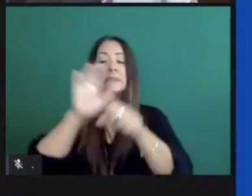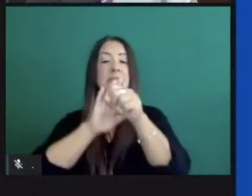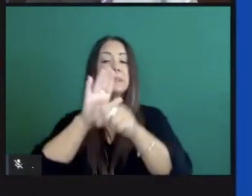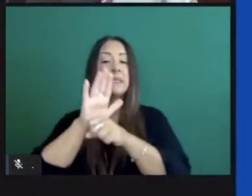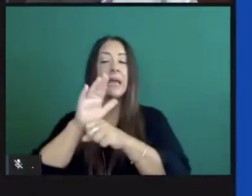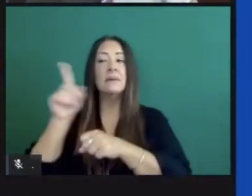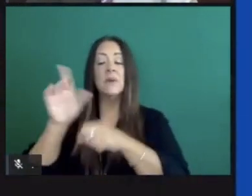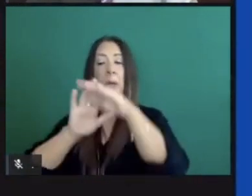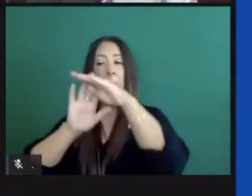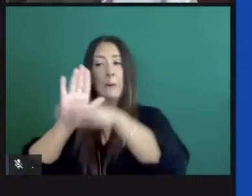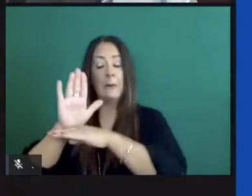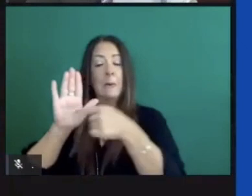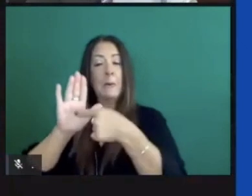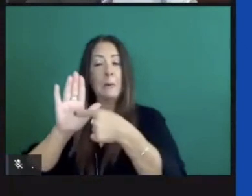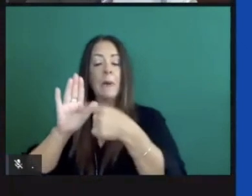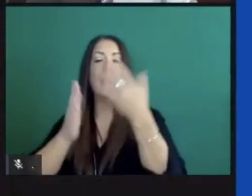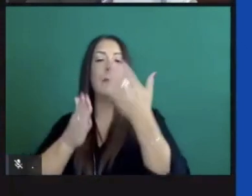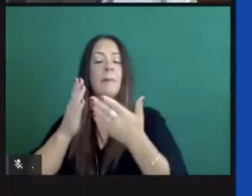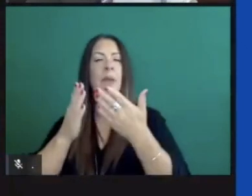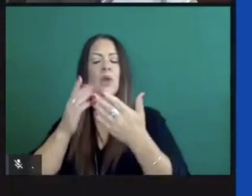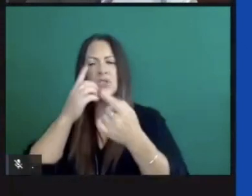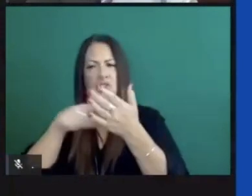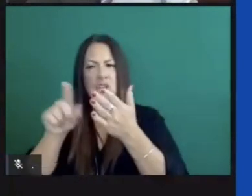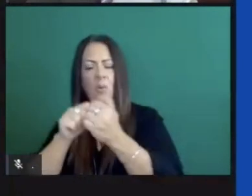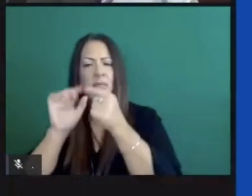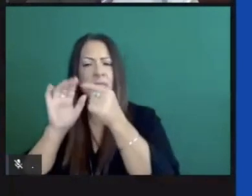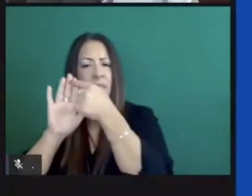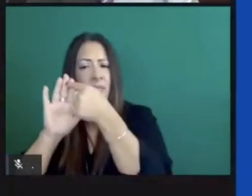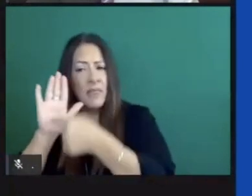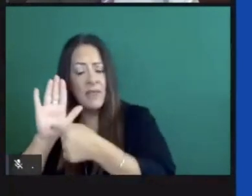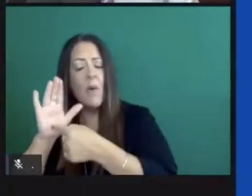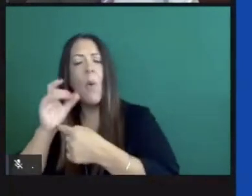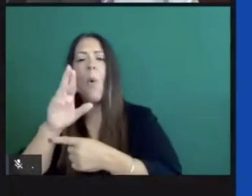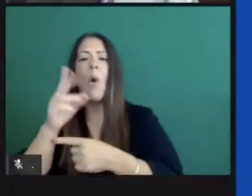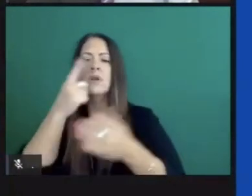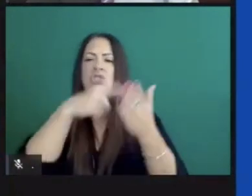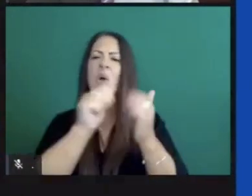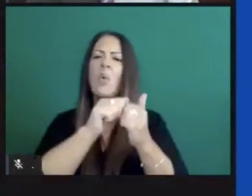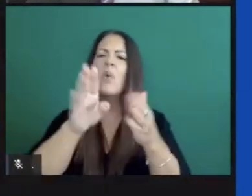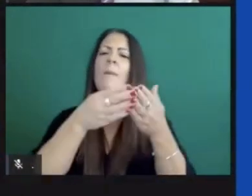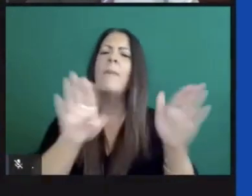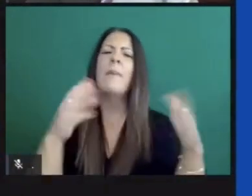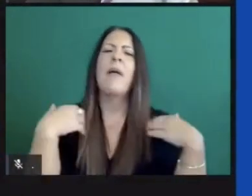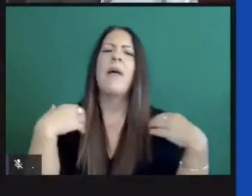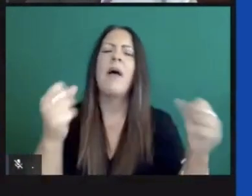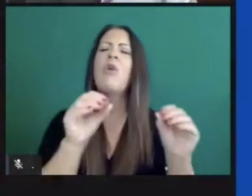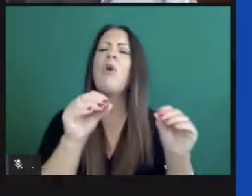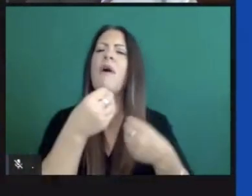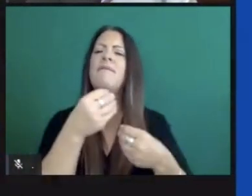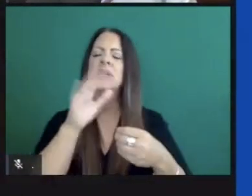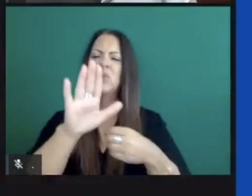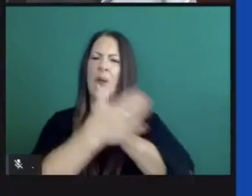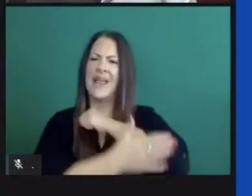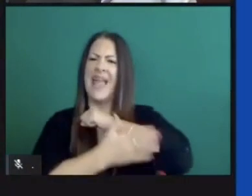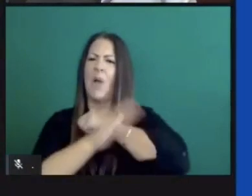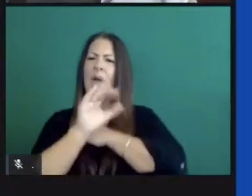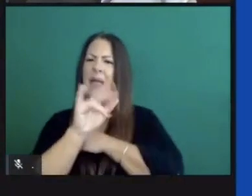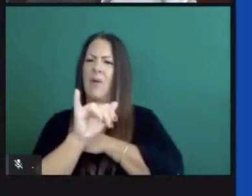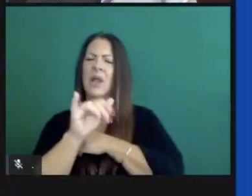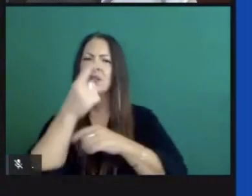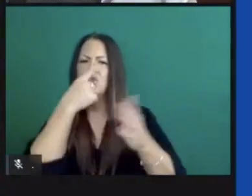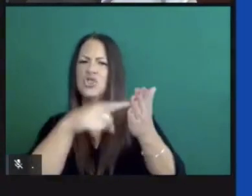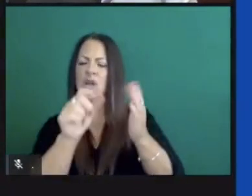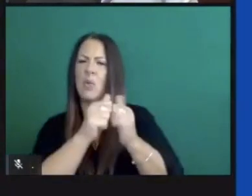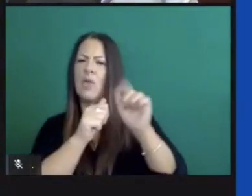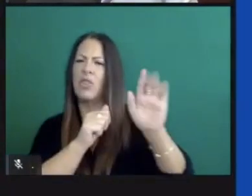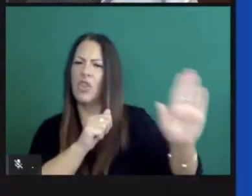and even local health departments may have additional restrictions to what I'm sharing with you here. So please check with your local